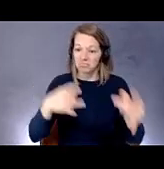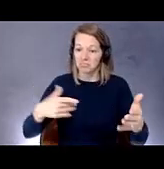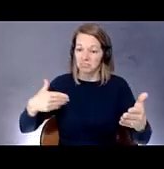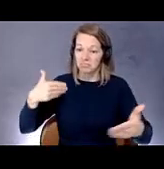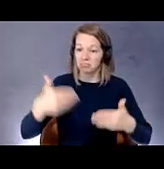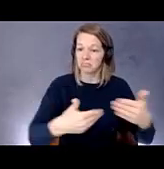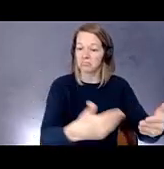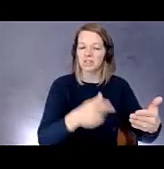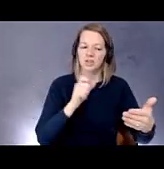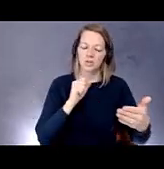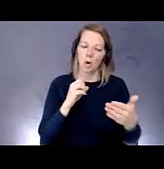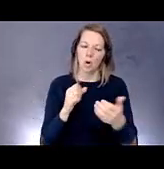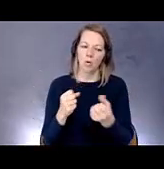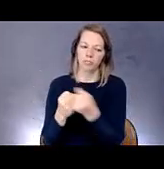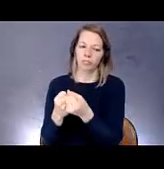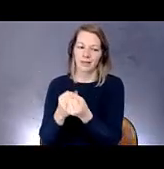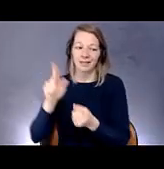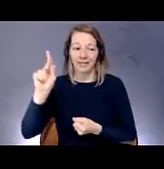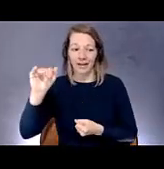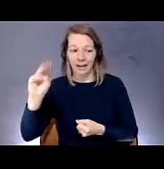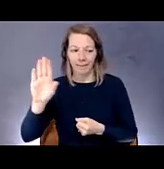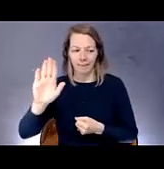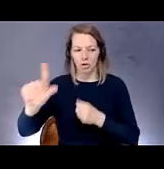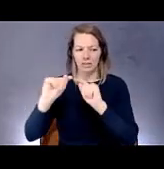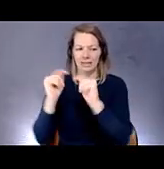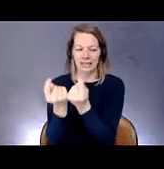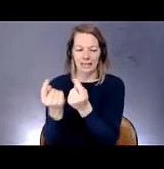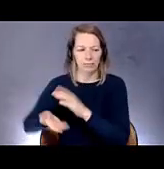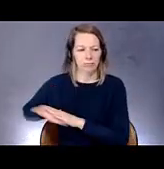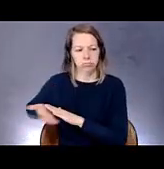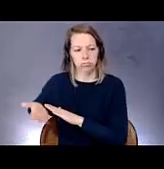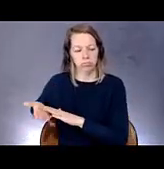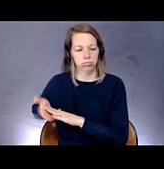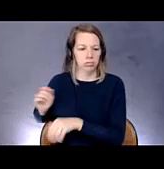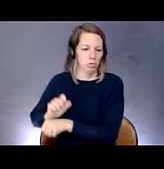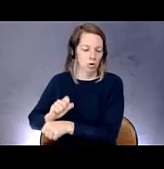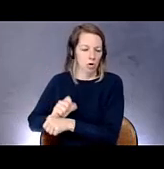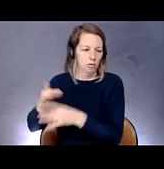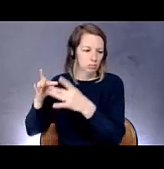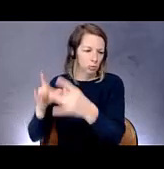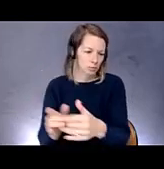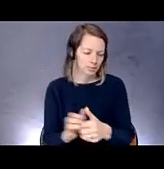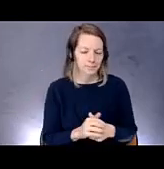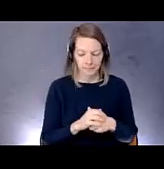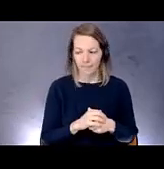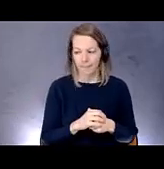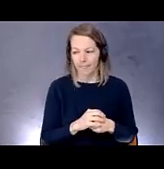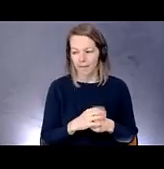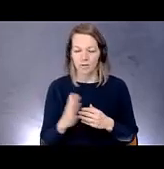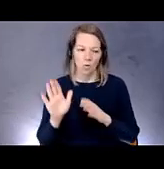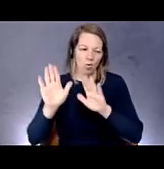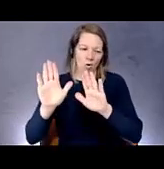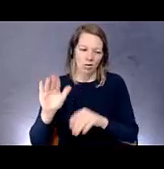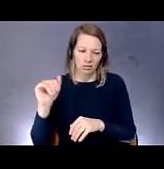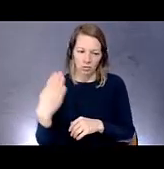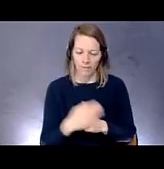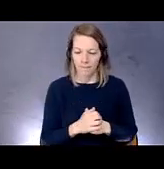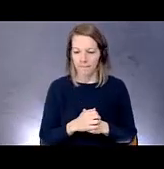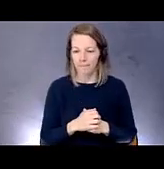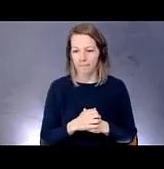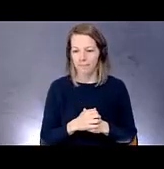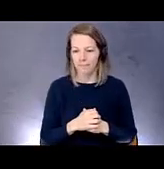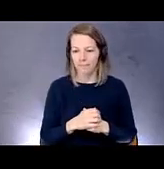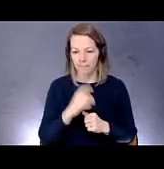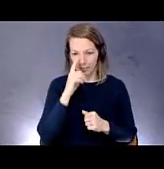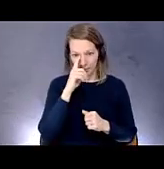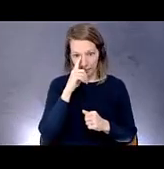and that's it because of Kim and her team's fantastic work to make sure that things do go seamlessly. So awesome job on that front, folks.